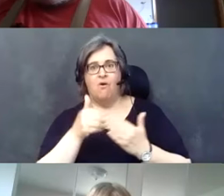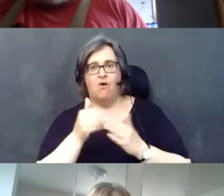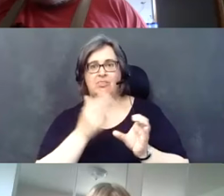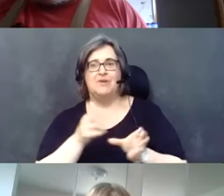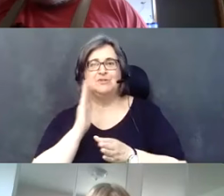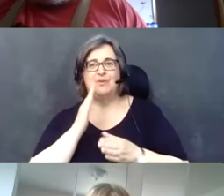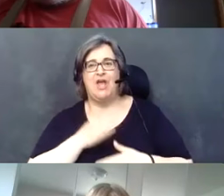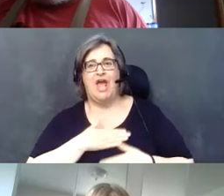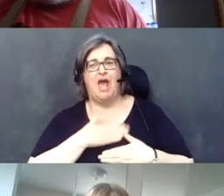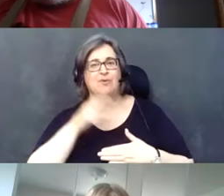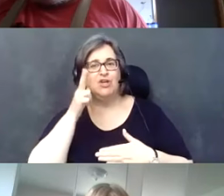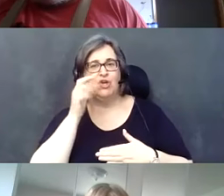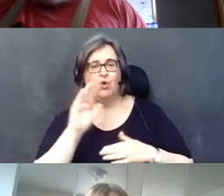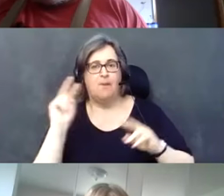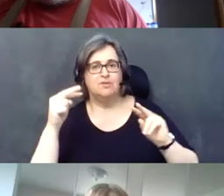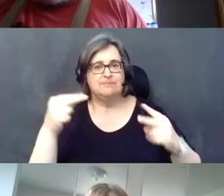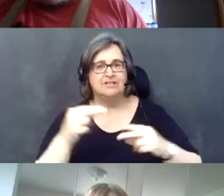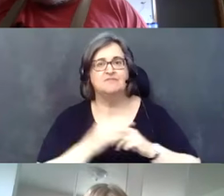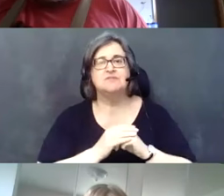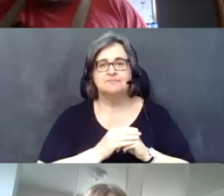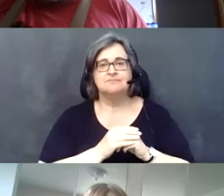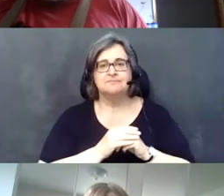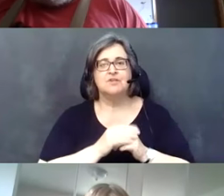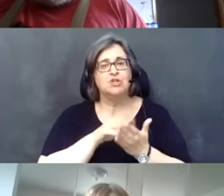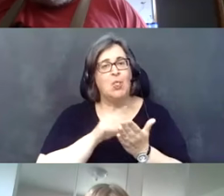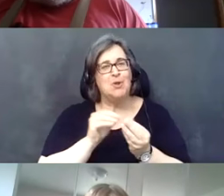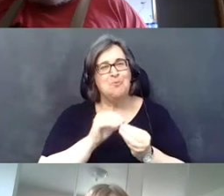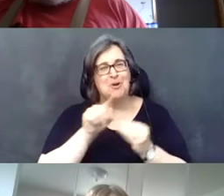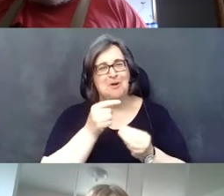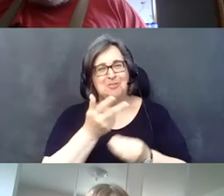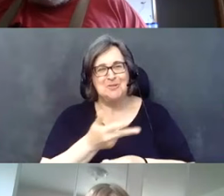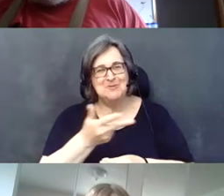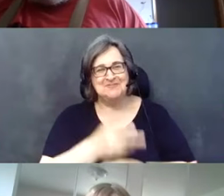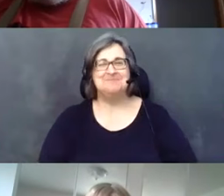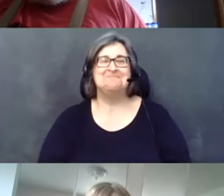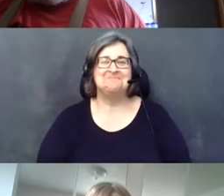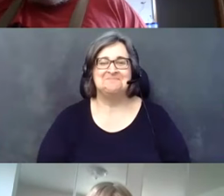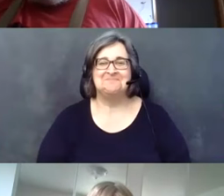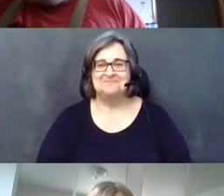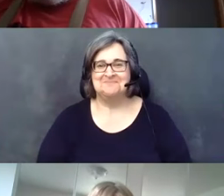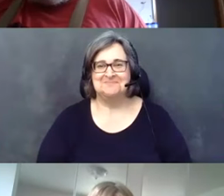to hear from your perspective and just know a bit more about you all.